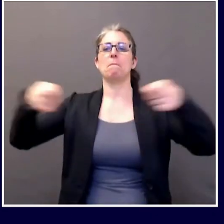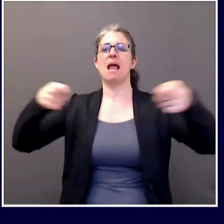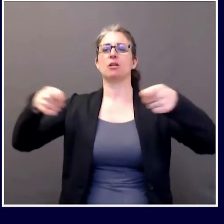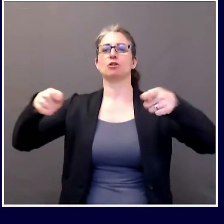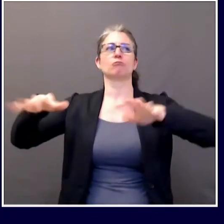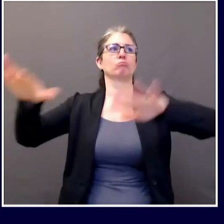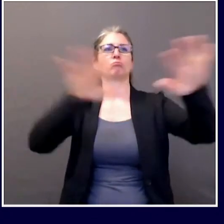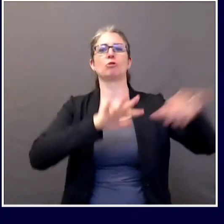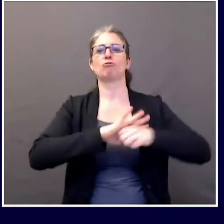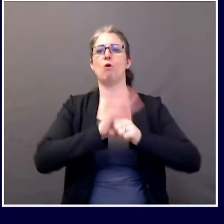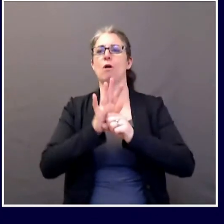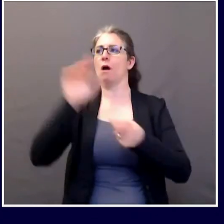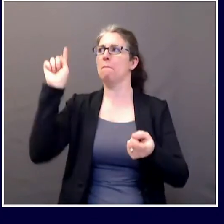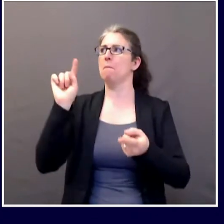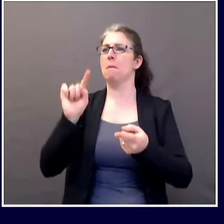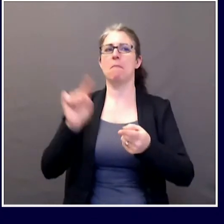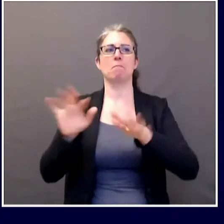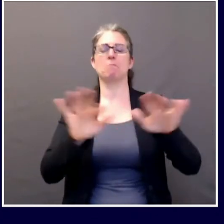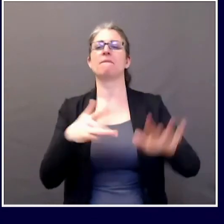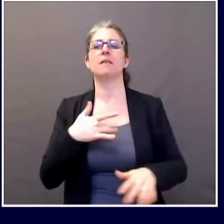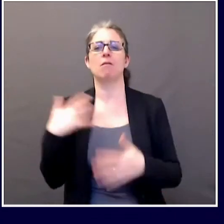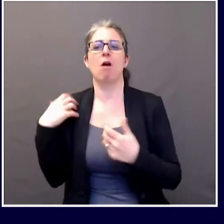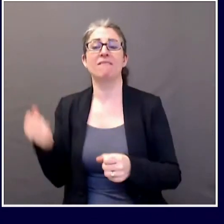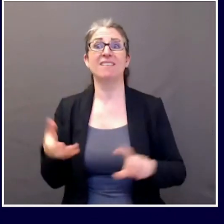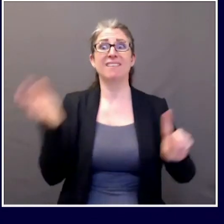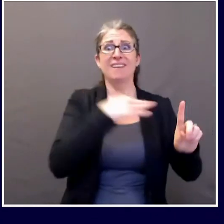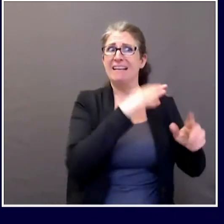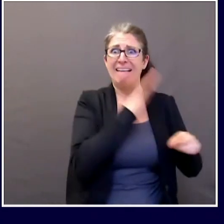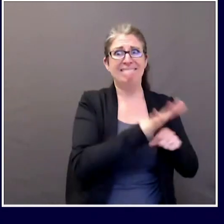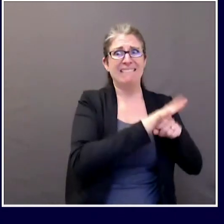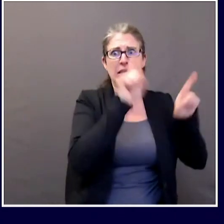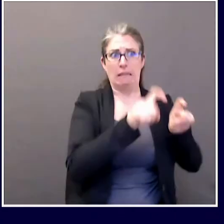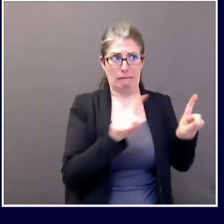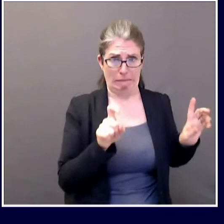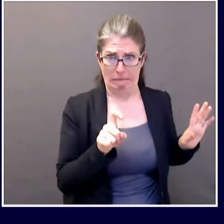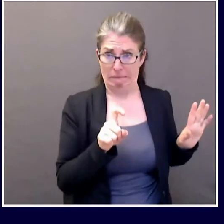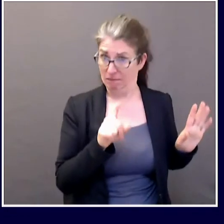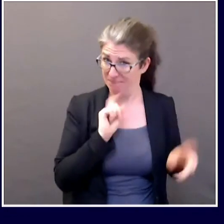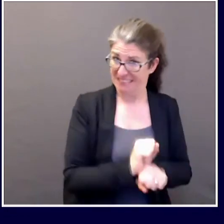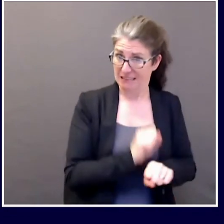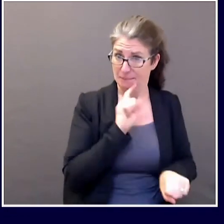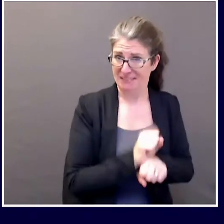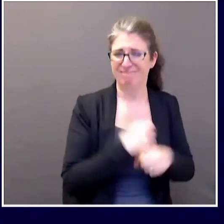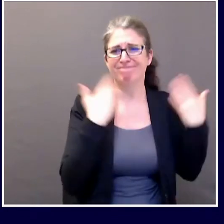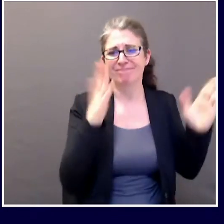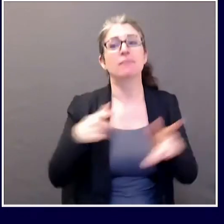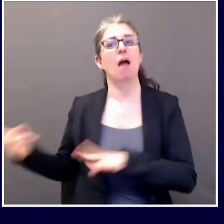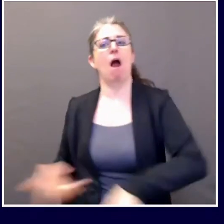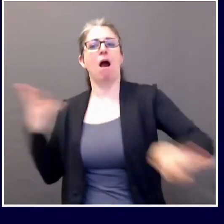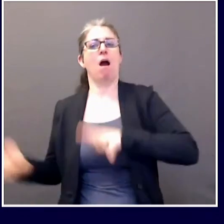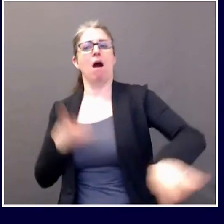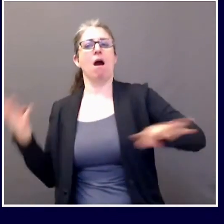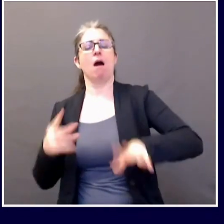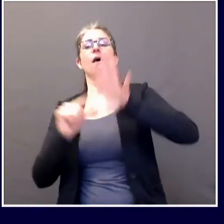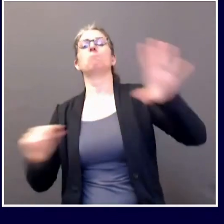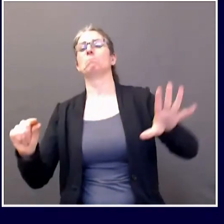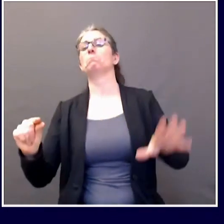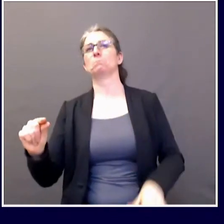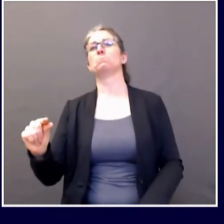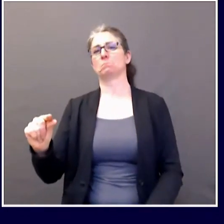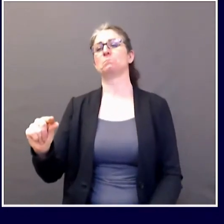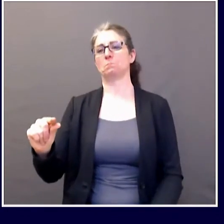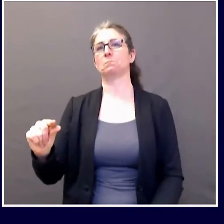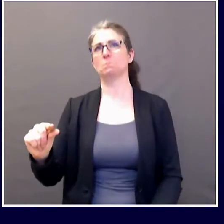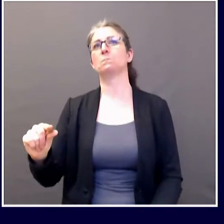in the positivity rate, and that the reduction is in fact a reduction in transmission. So what's going on there? Why